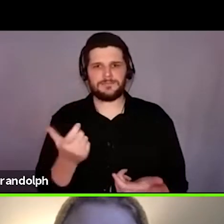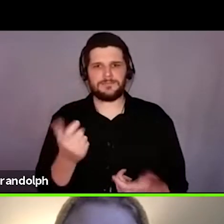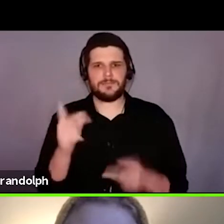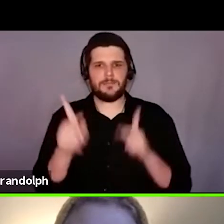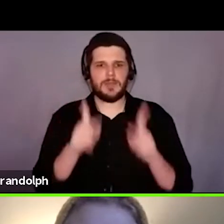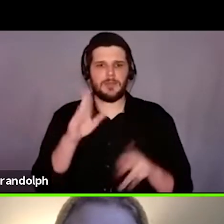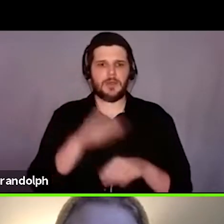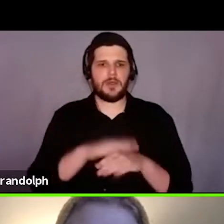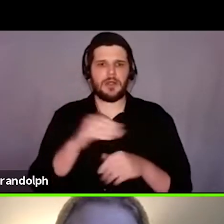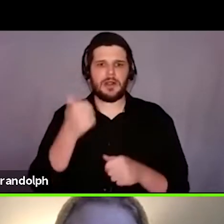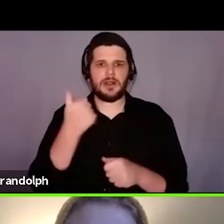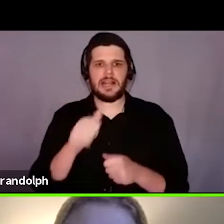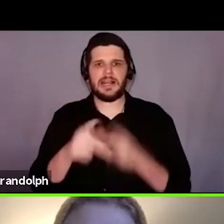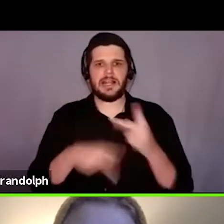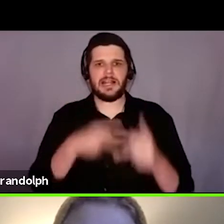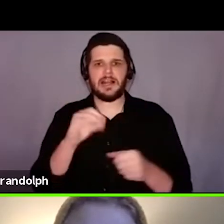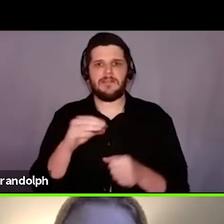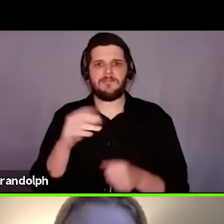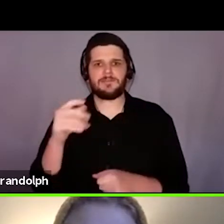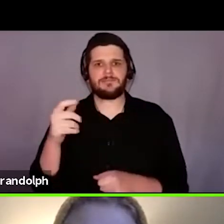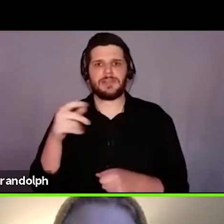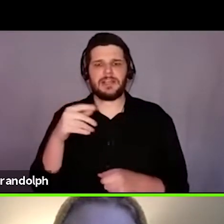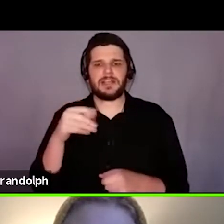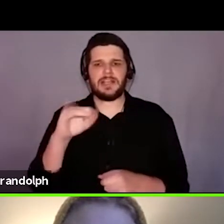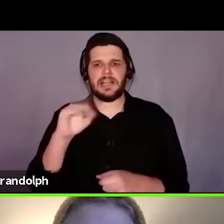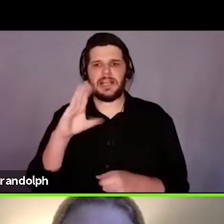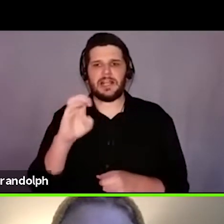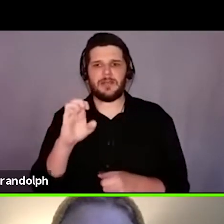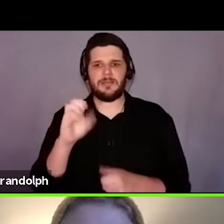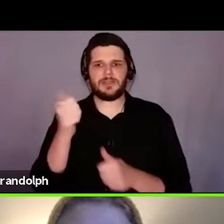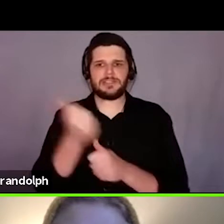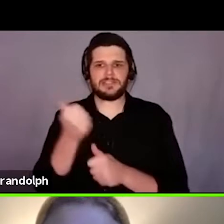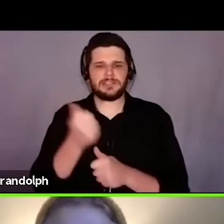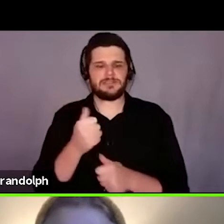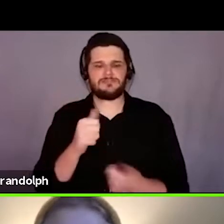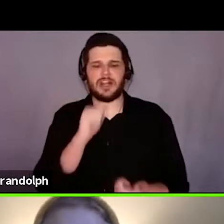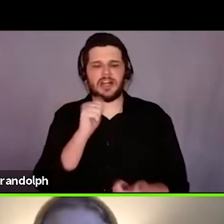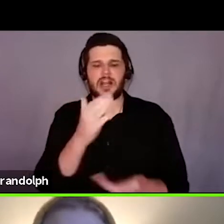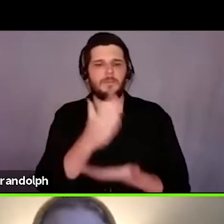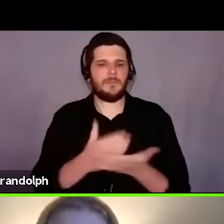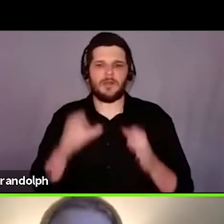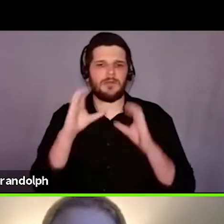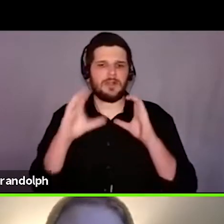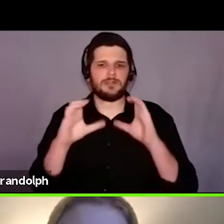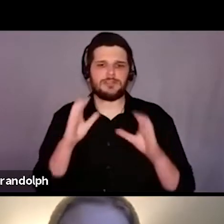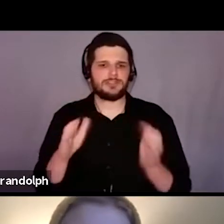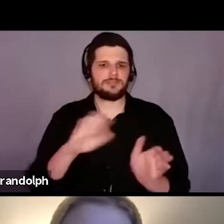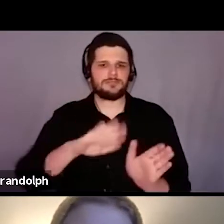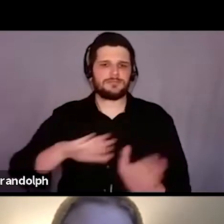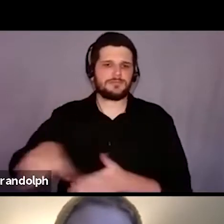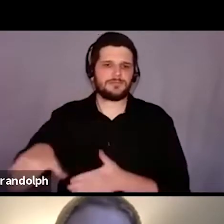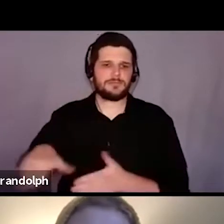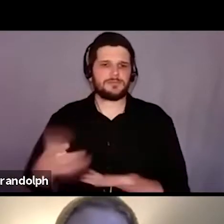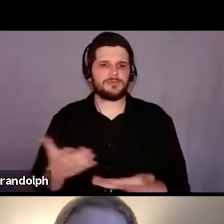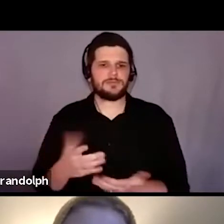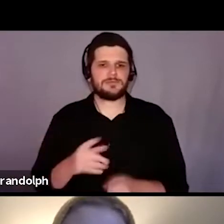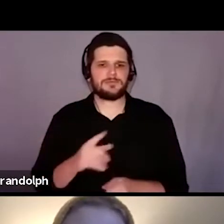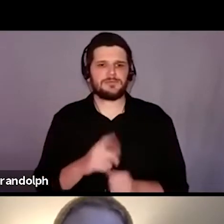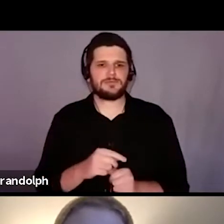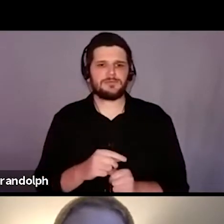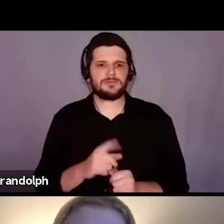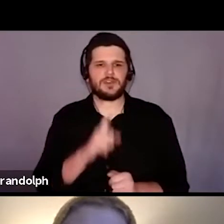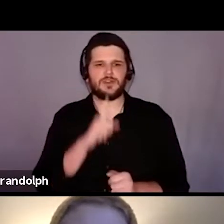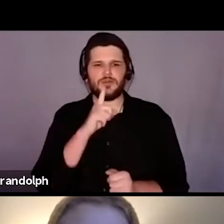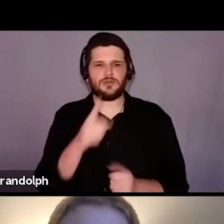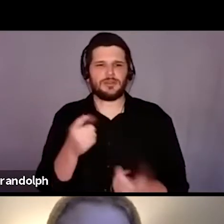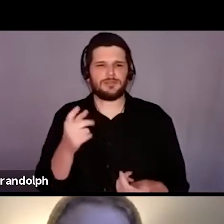people on any kind of income assistance are just not part of the conversation. Yeah, it's like really